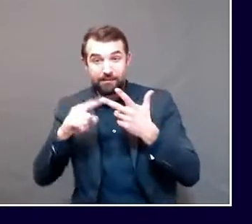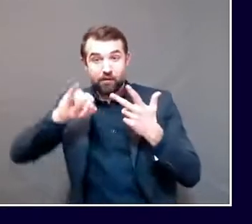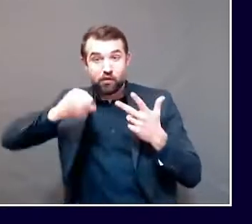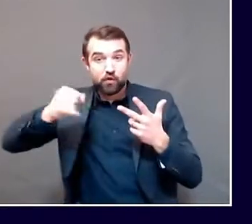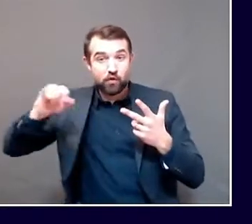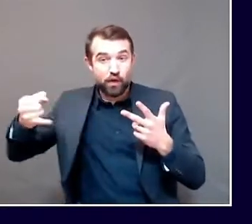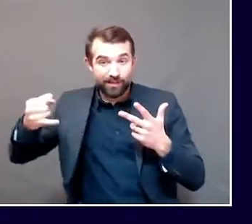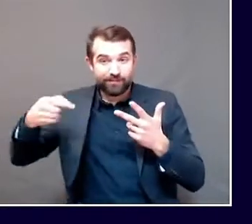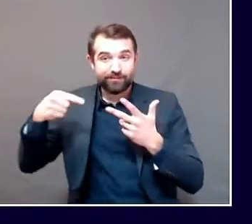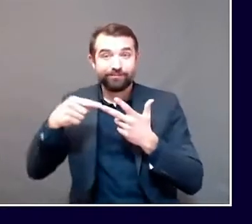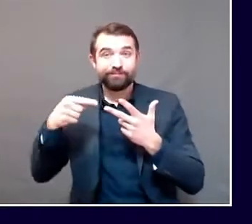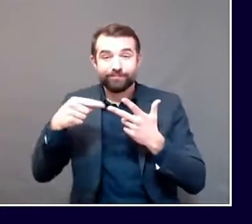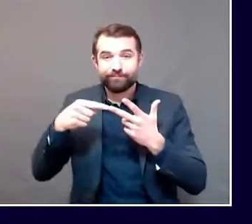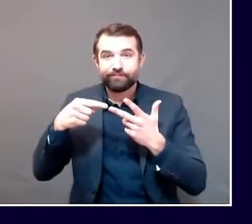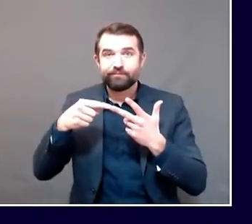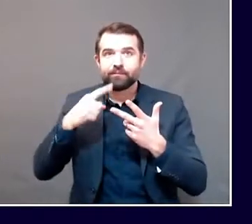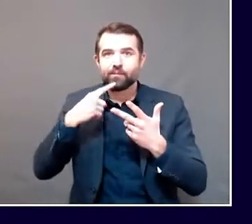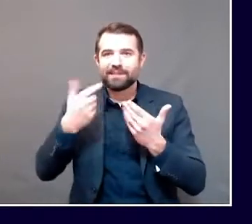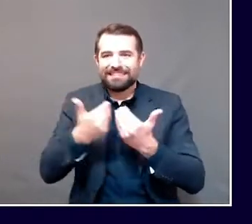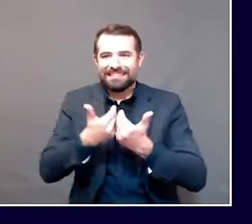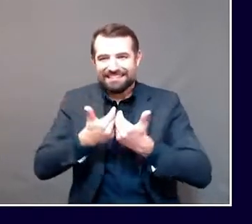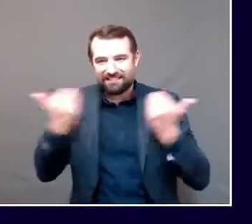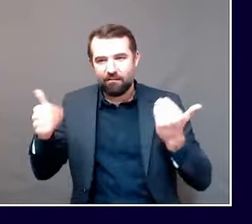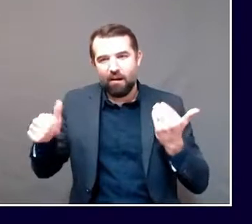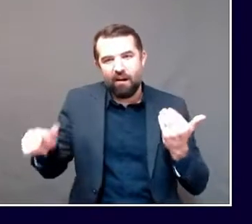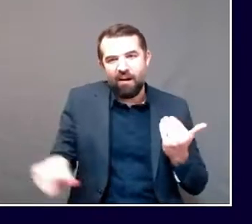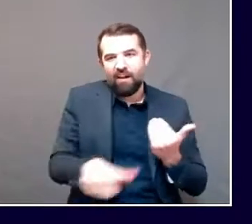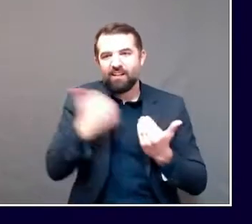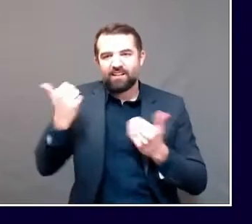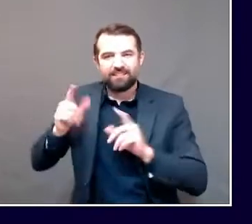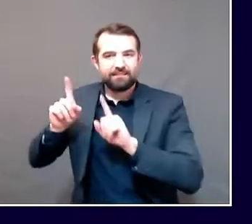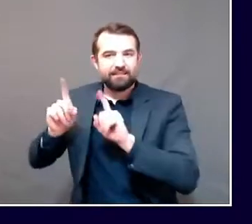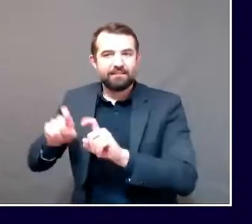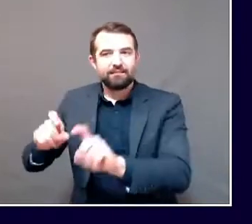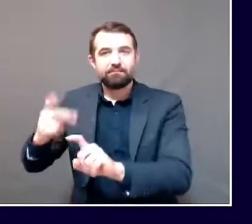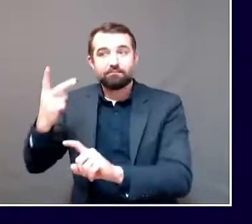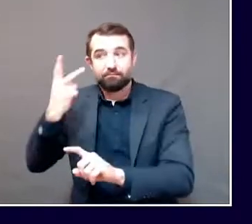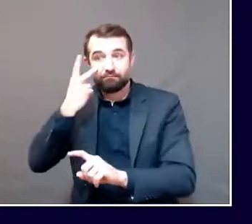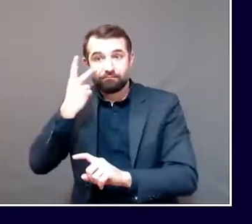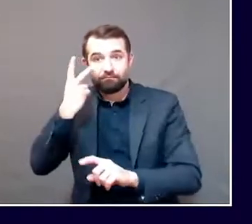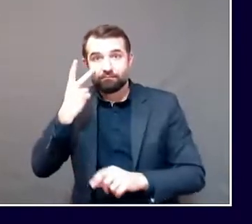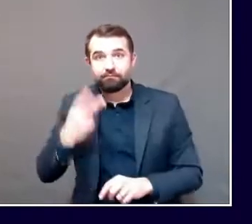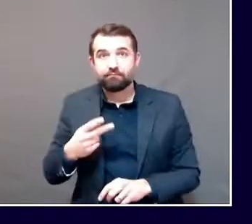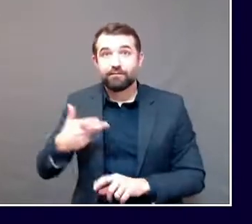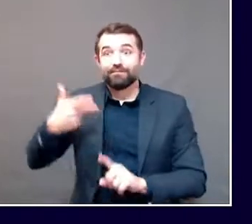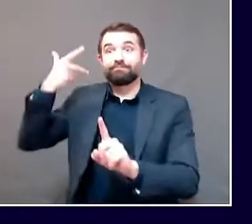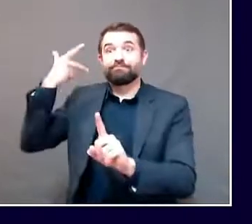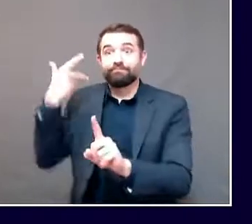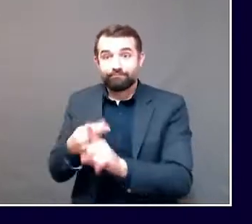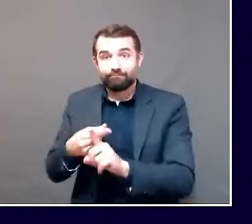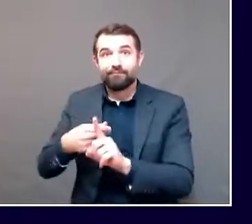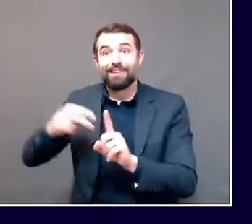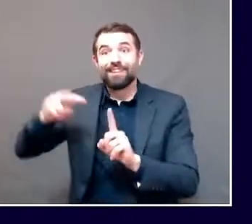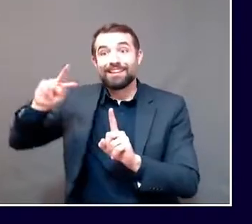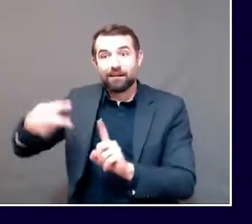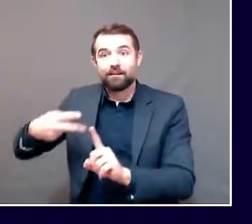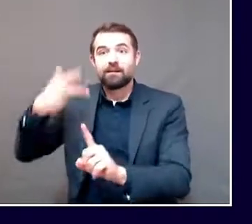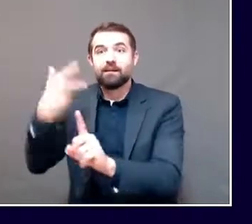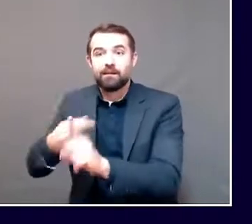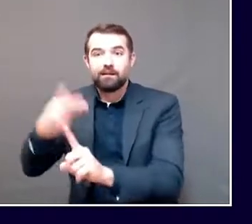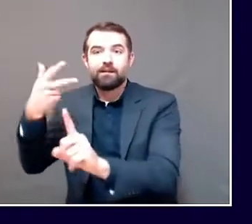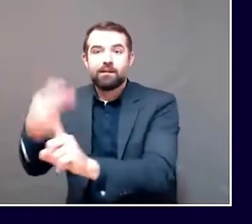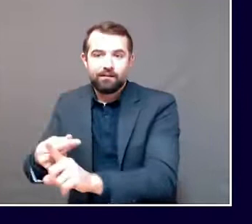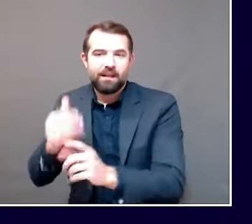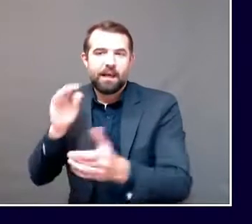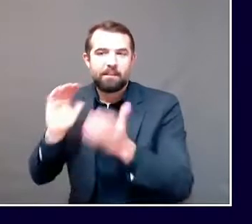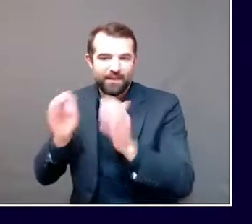doses, not 1 dose, to determine if there's a difference in the effectiveness of this vaccine with 2 doses, not just 1. Where